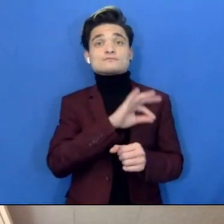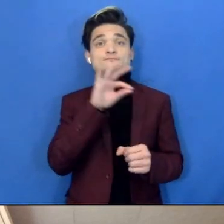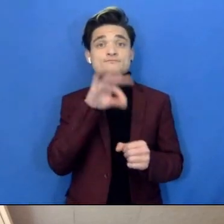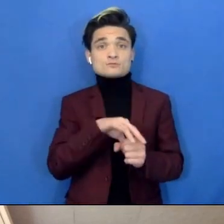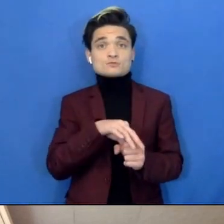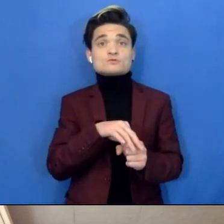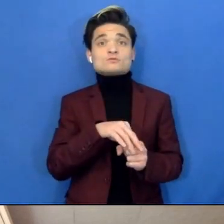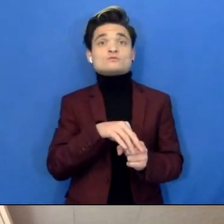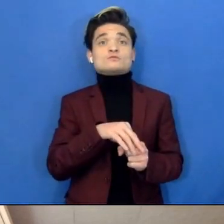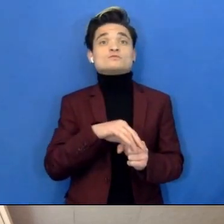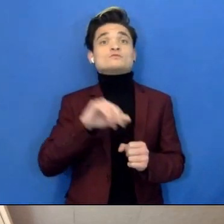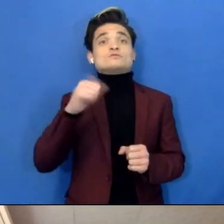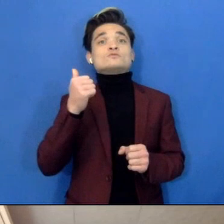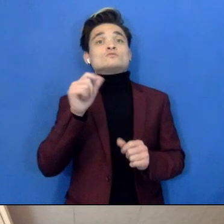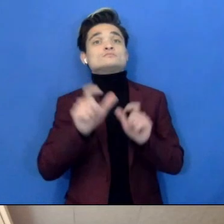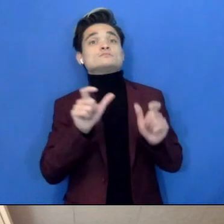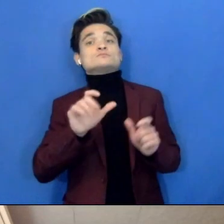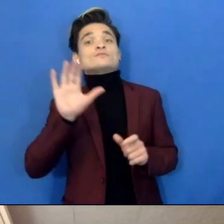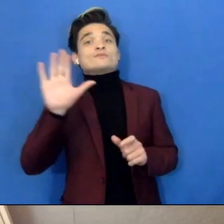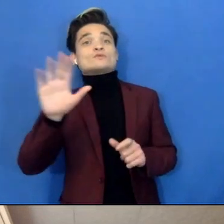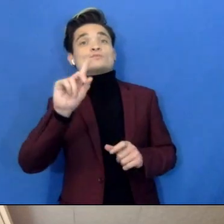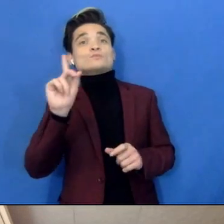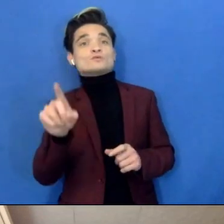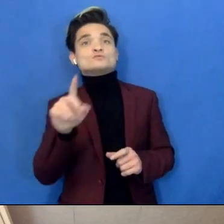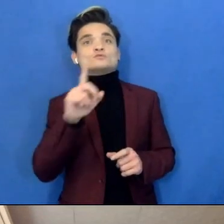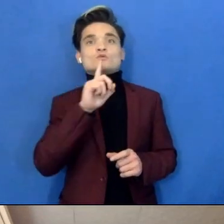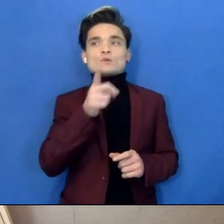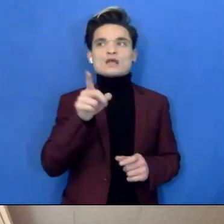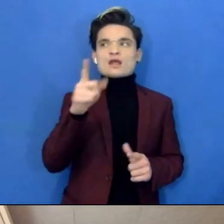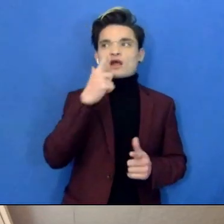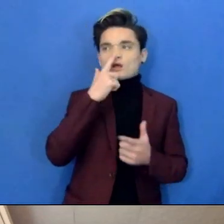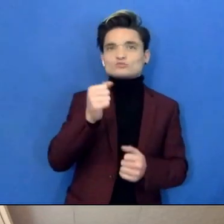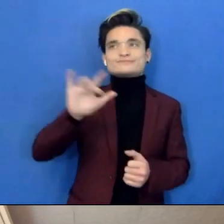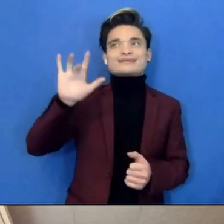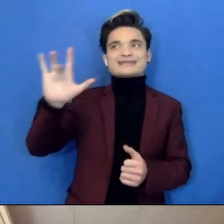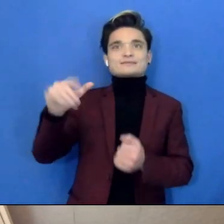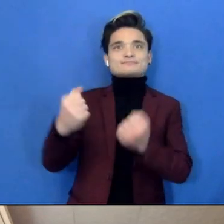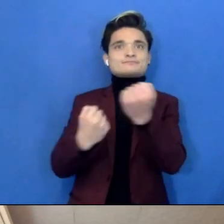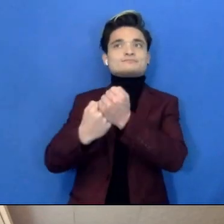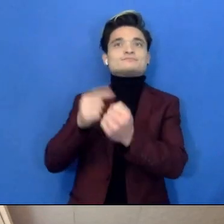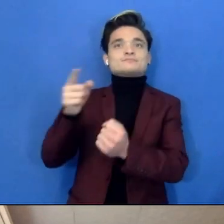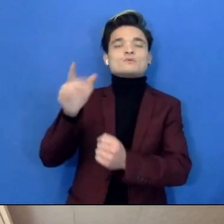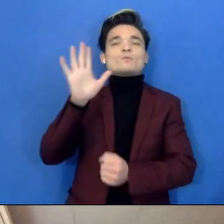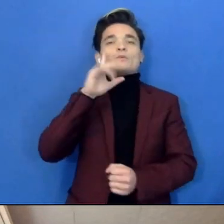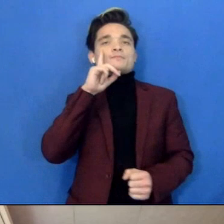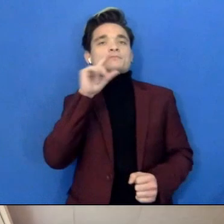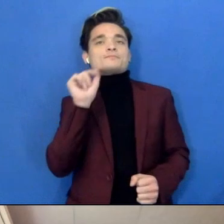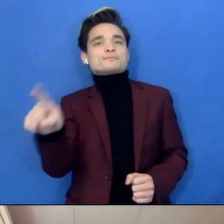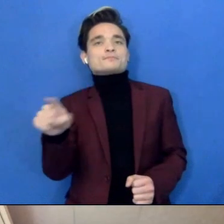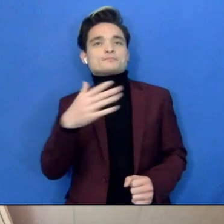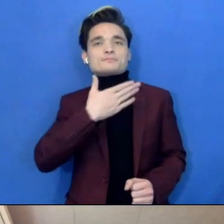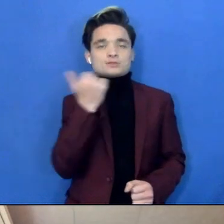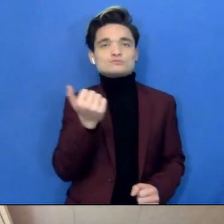someone asks a question that you think is very interesting, you can like that, like on Facebook, and I will be